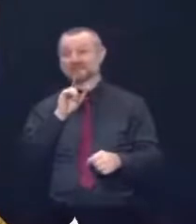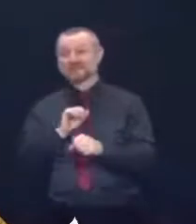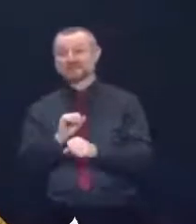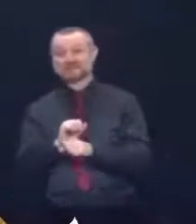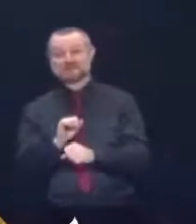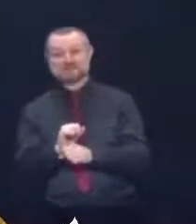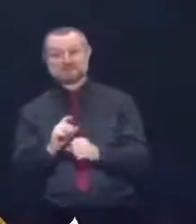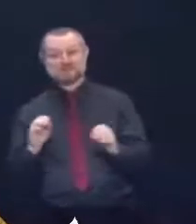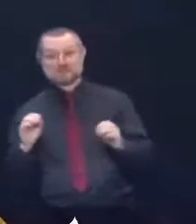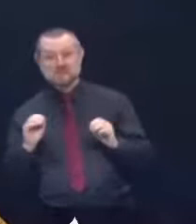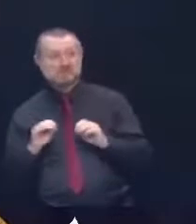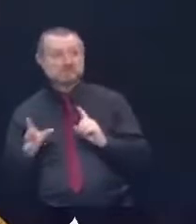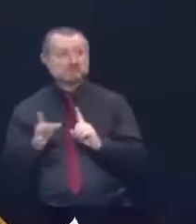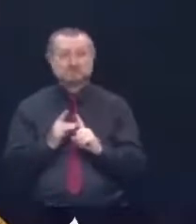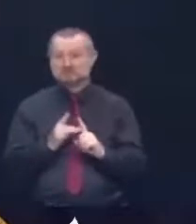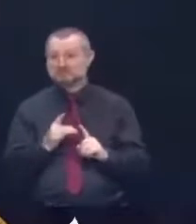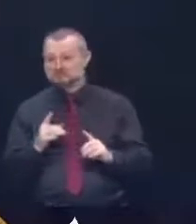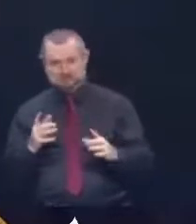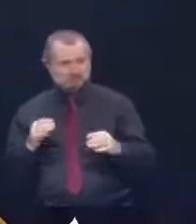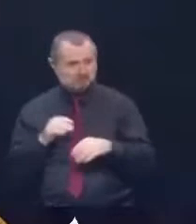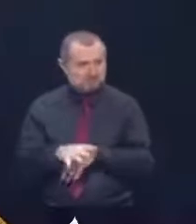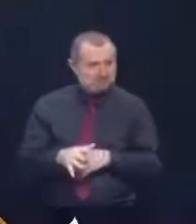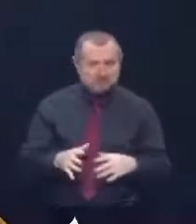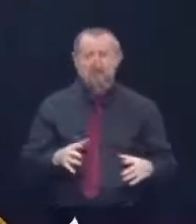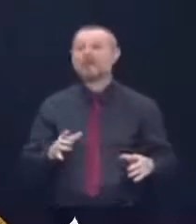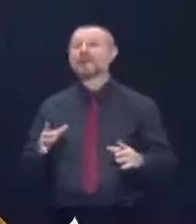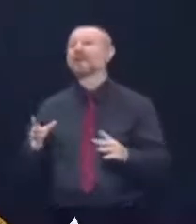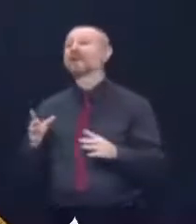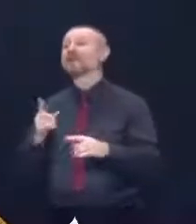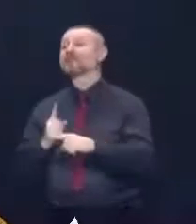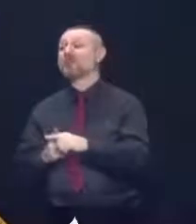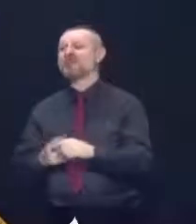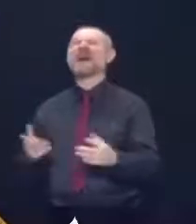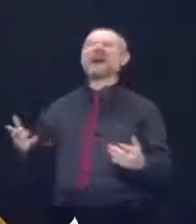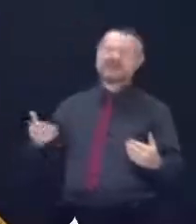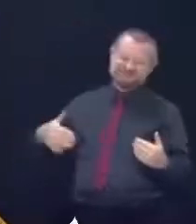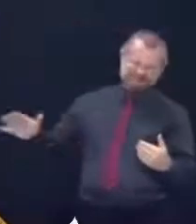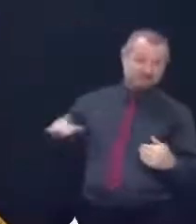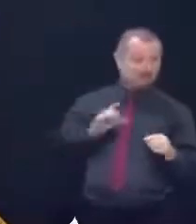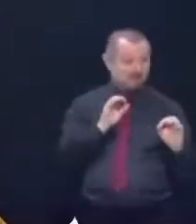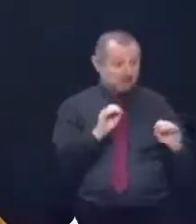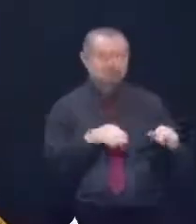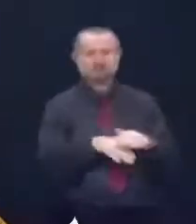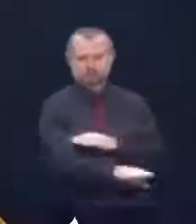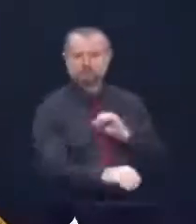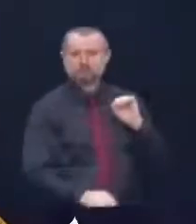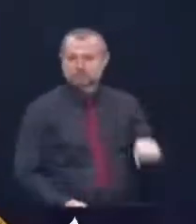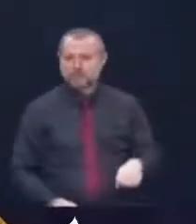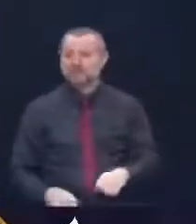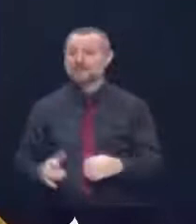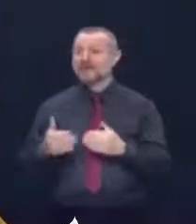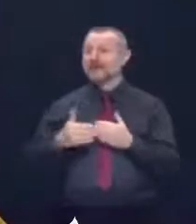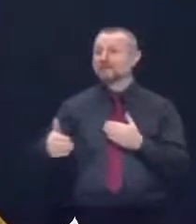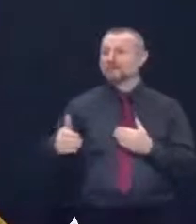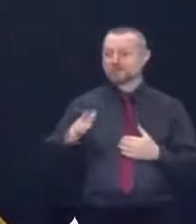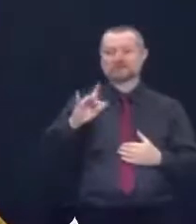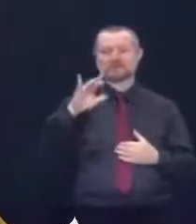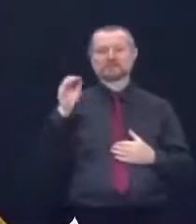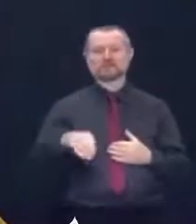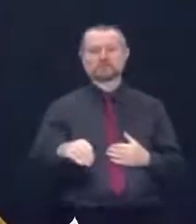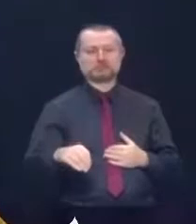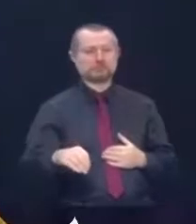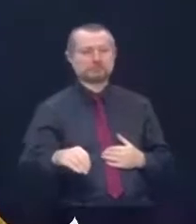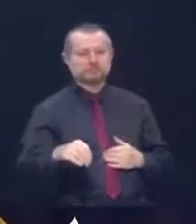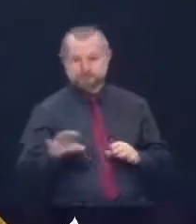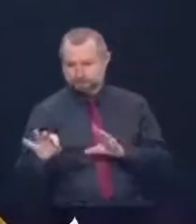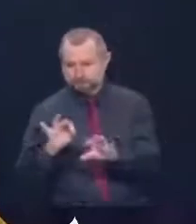they come in. If a student is positive, they can't come in, and then you test 25% of the population. Under 3%, if it's